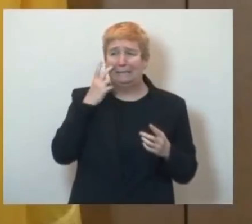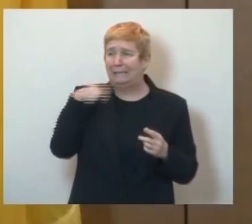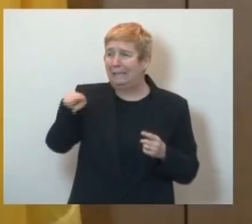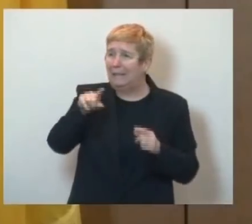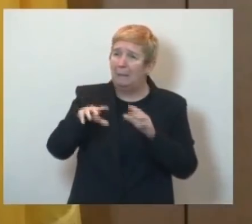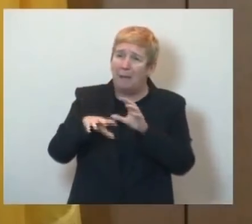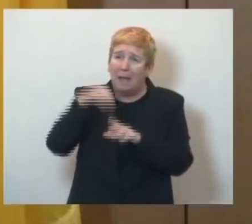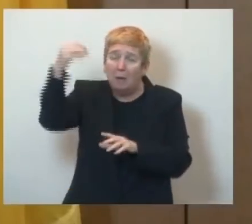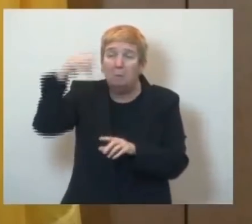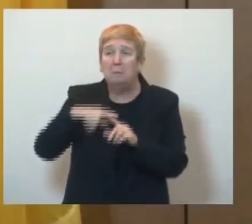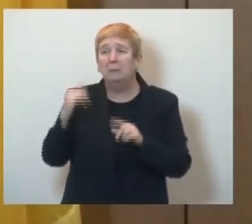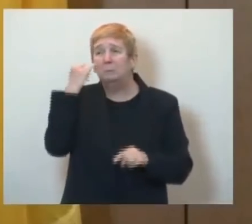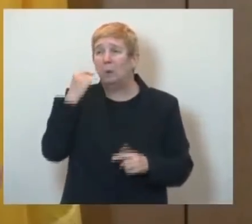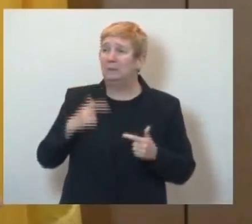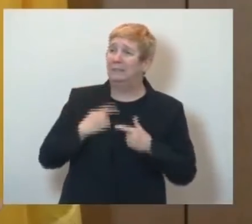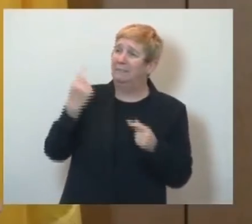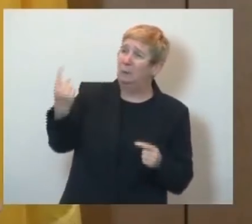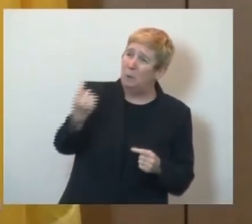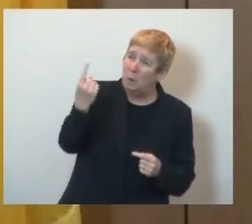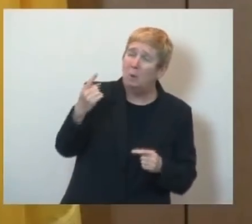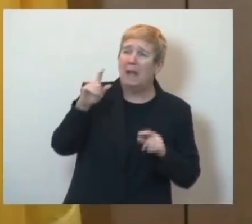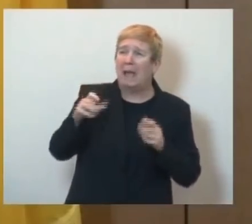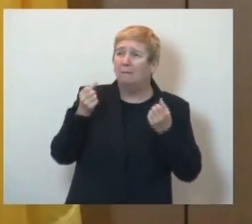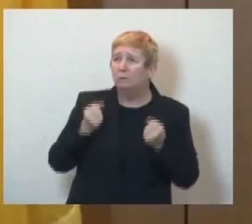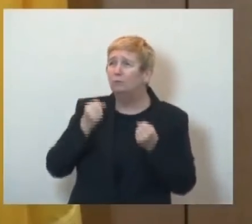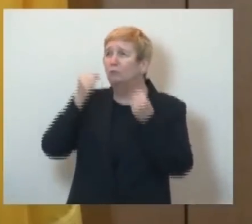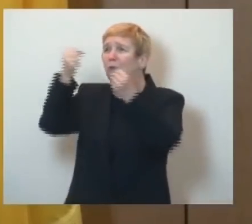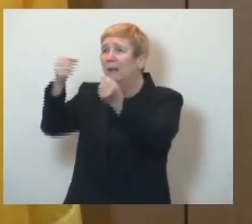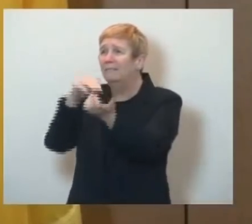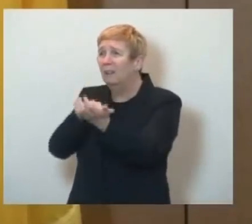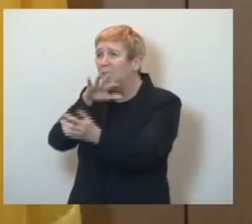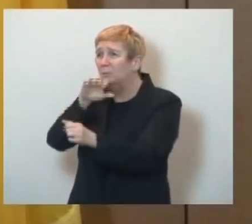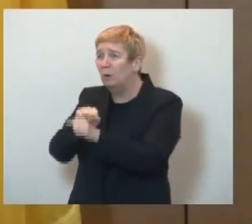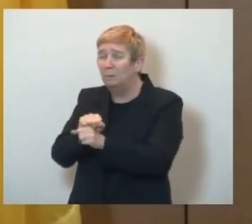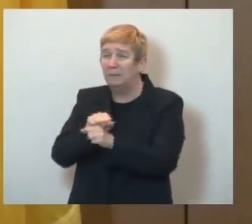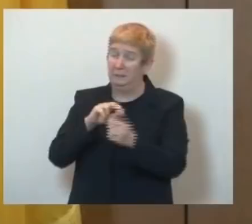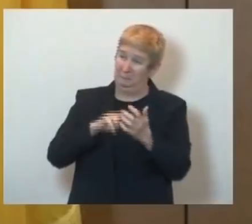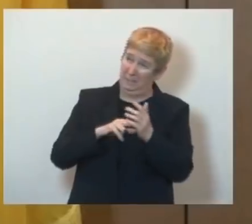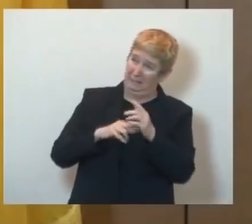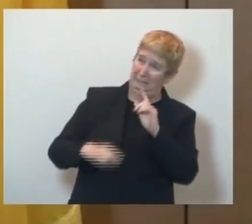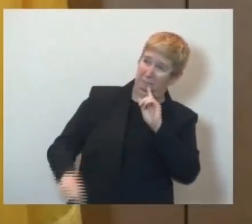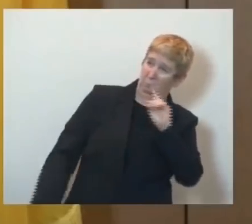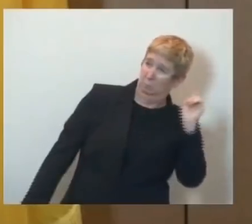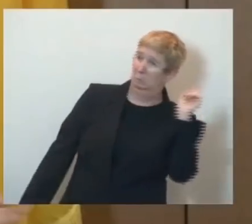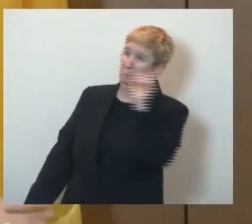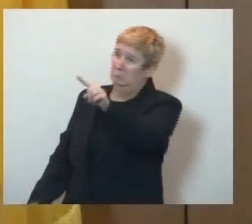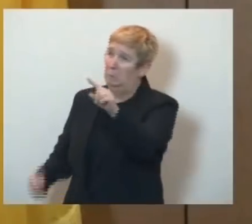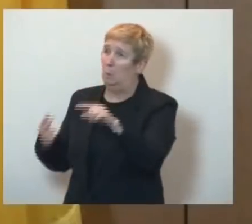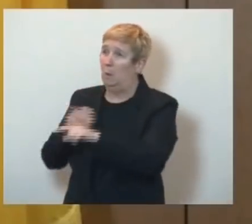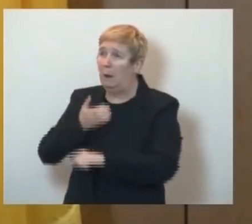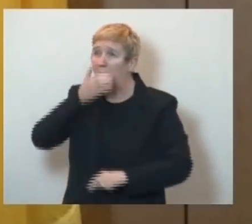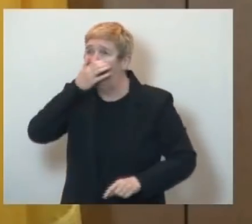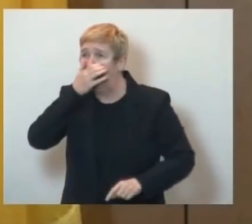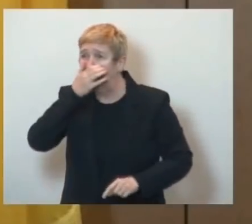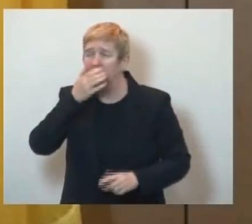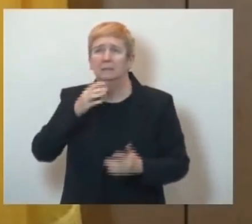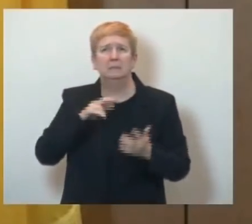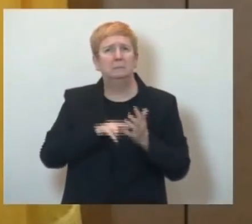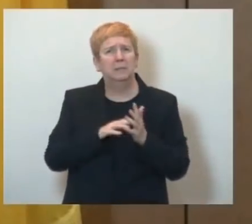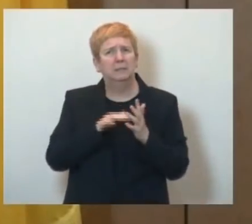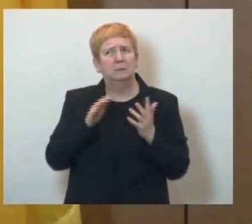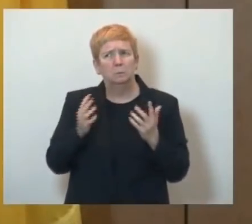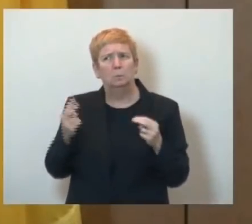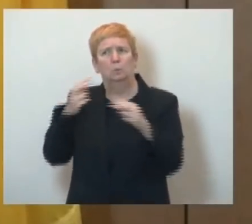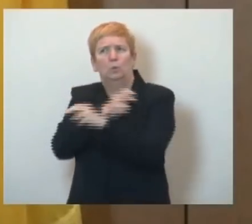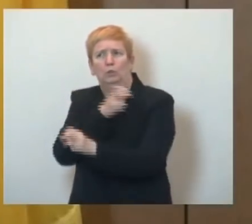driving and have to get to a medical appointment, requiring them to wear a face covering could actually interfere with good public health.